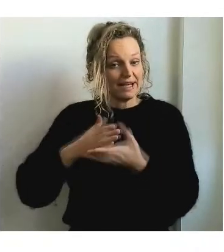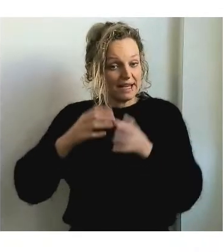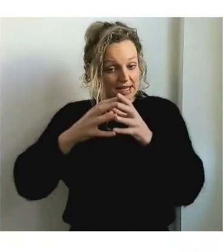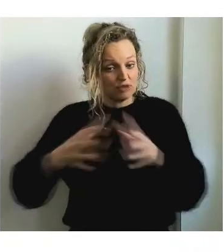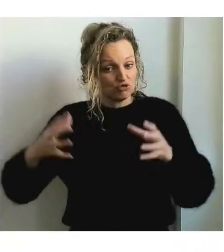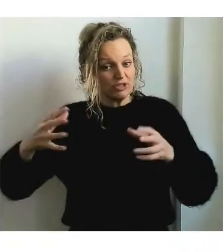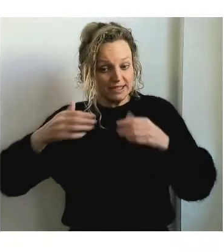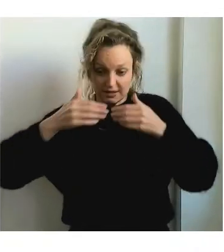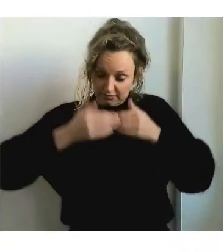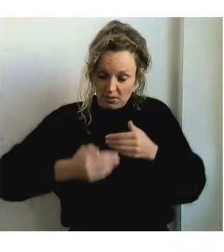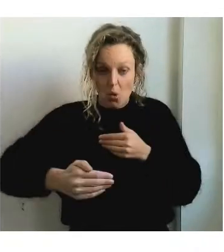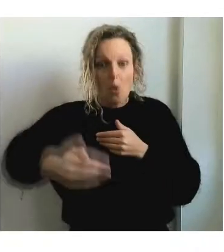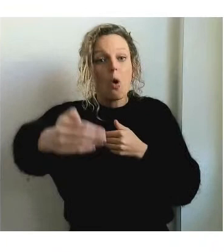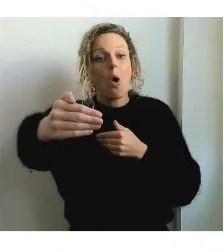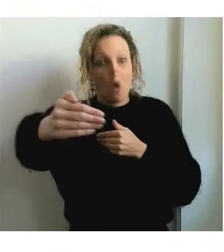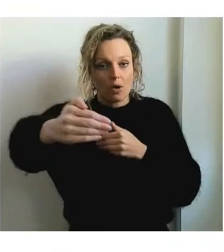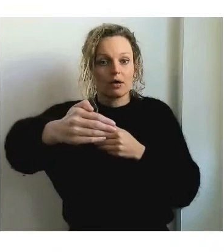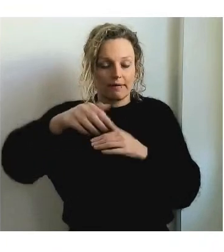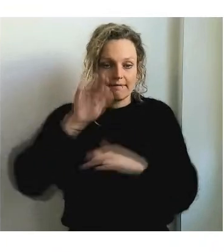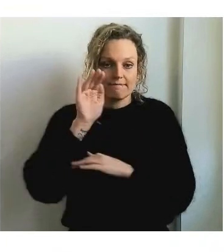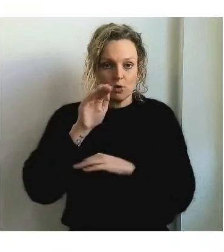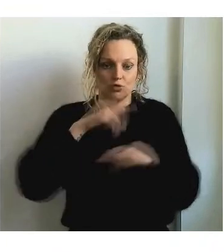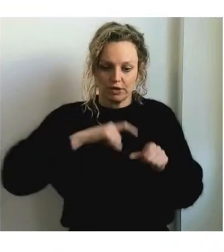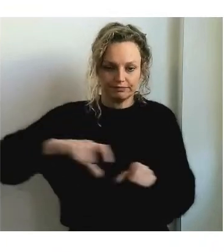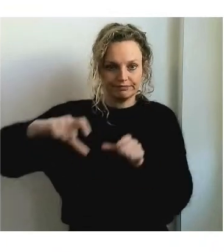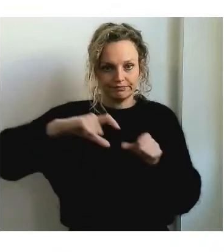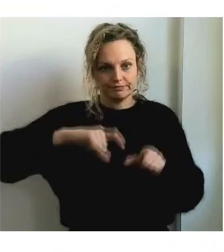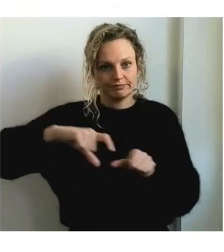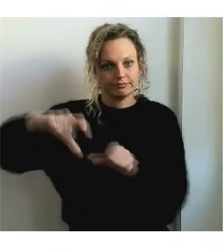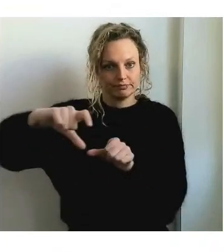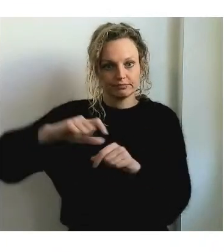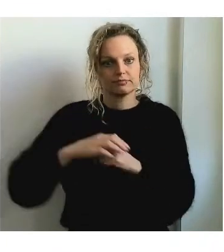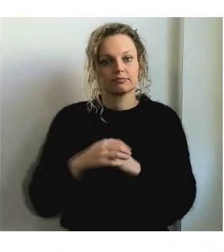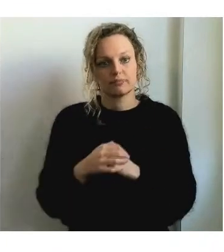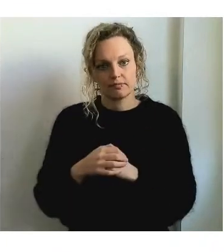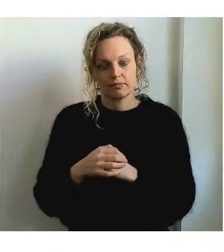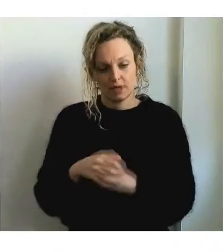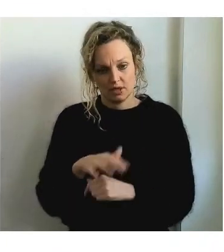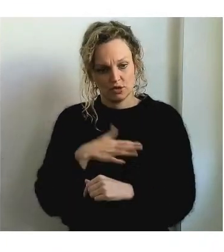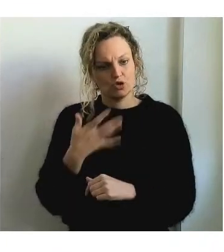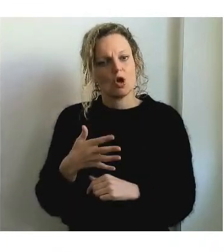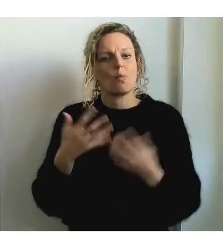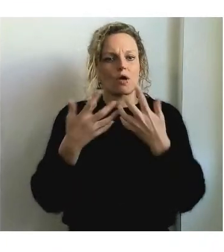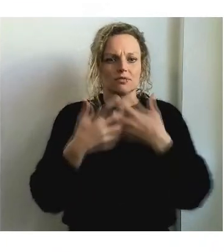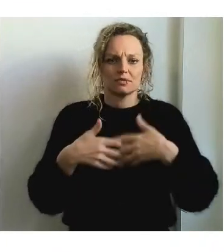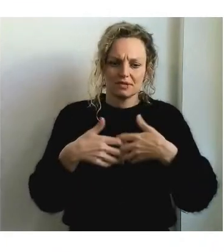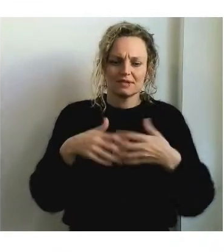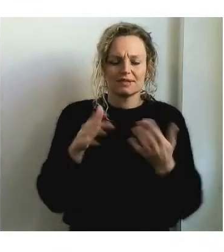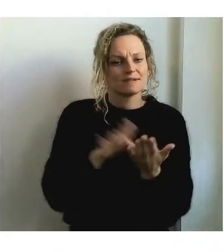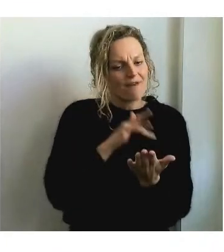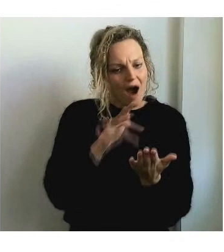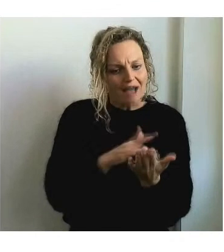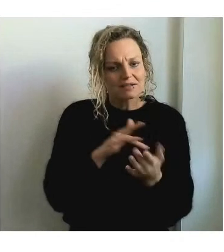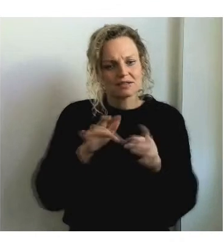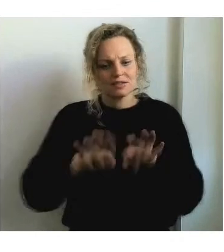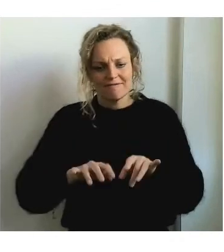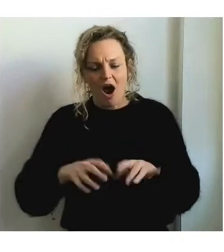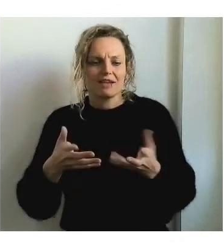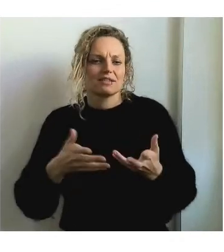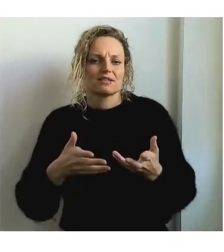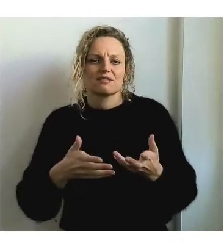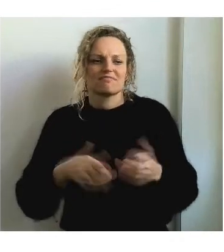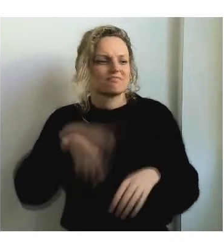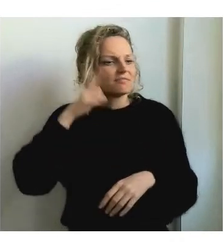because otherwise there could be a risk that a device might just end up not being used and in a cupboard, and that's absolutely not what we